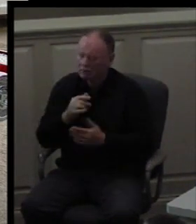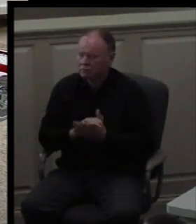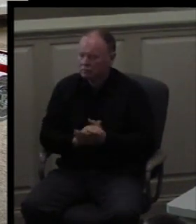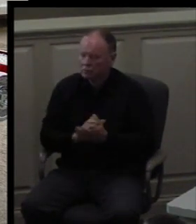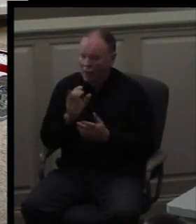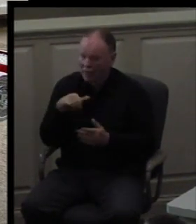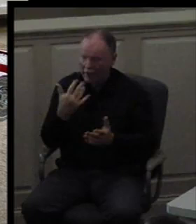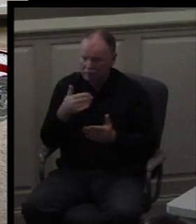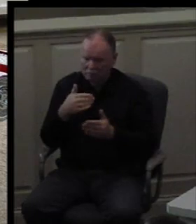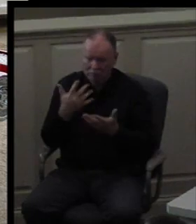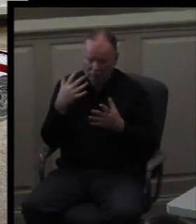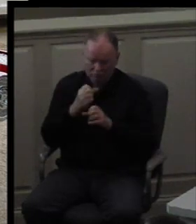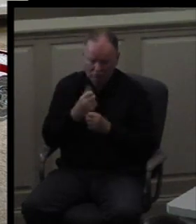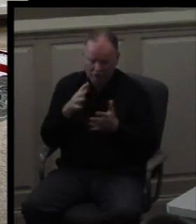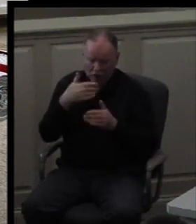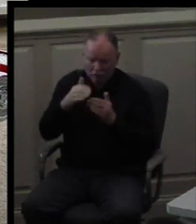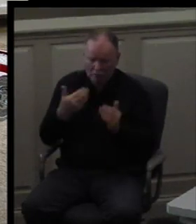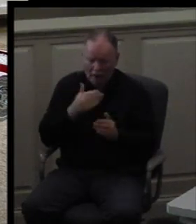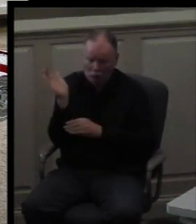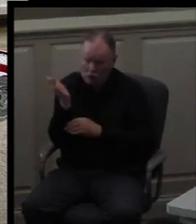that concludes my presentation tonight.